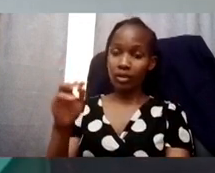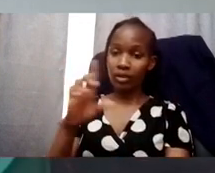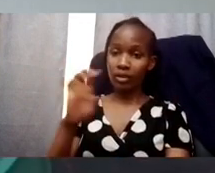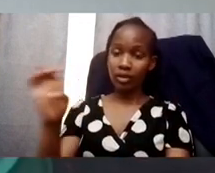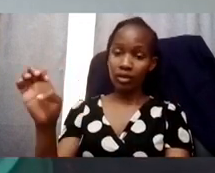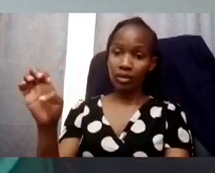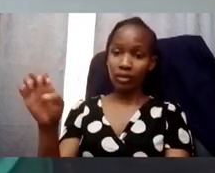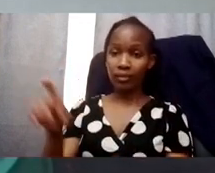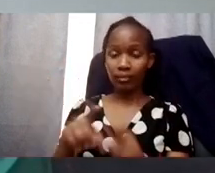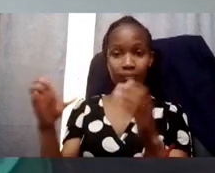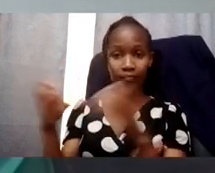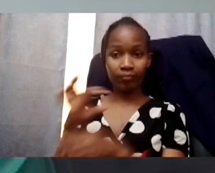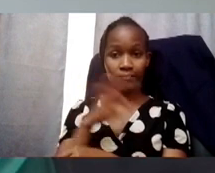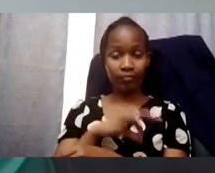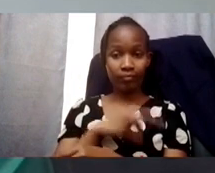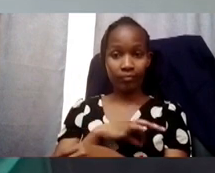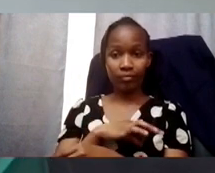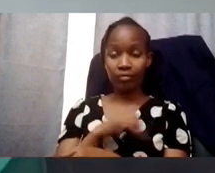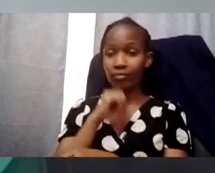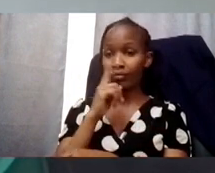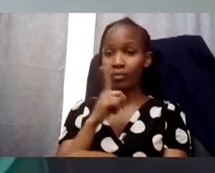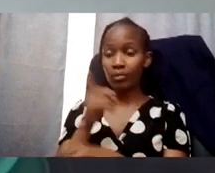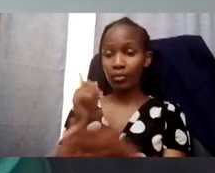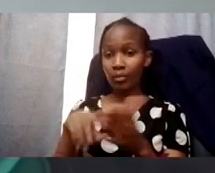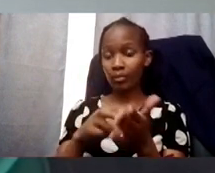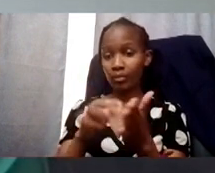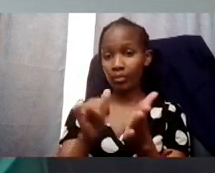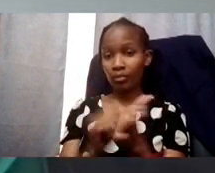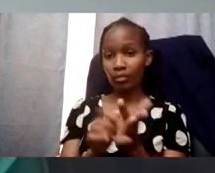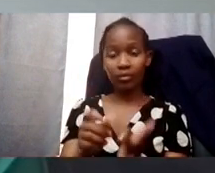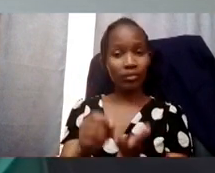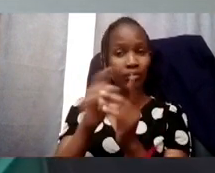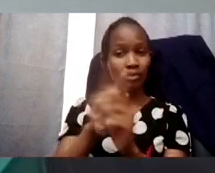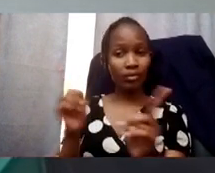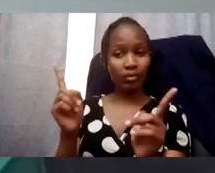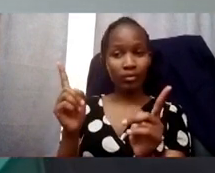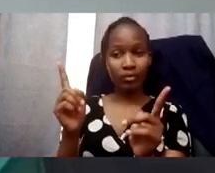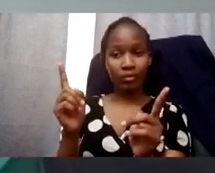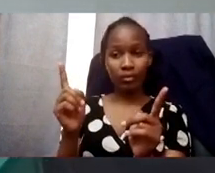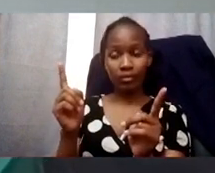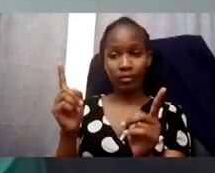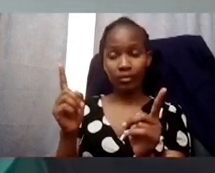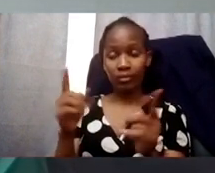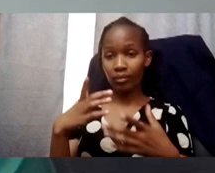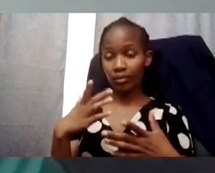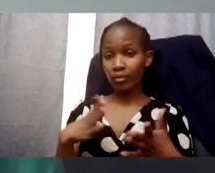I'm not sure about exactly what you mean by special status, but of course, our persons of concern are special to all